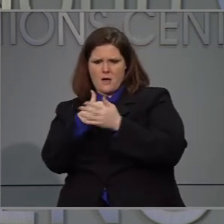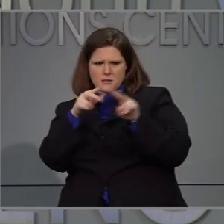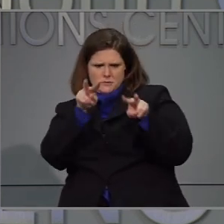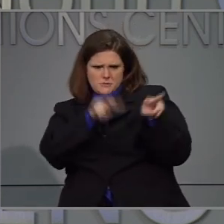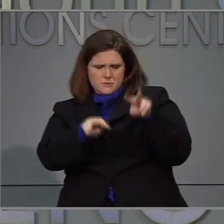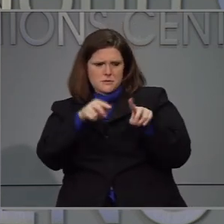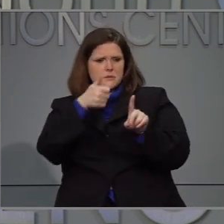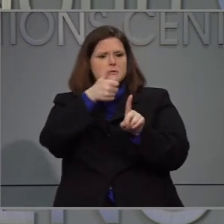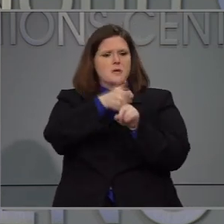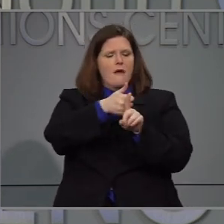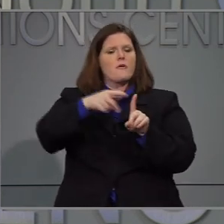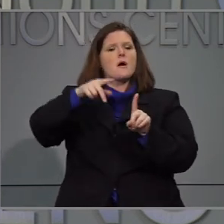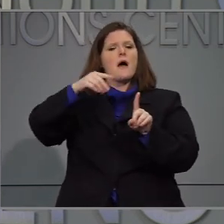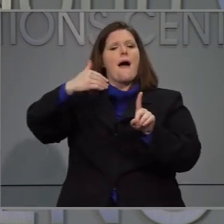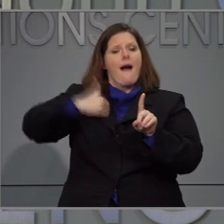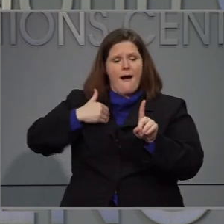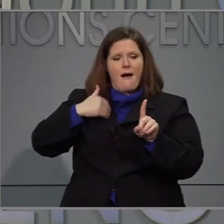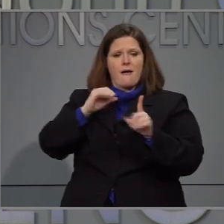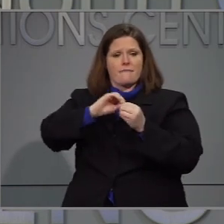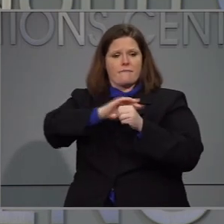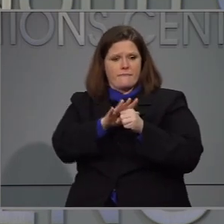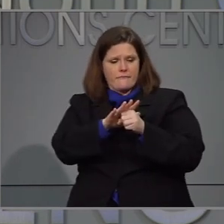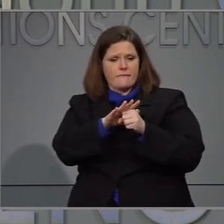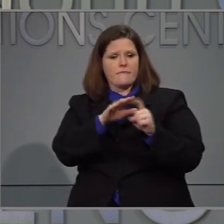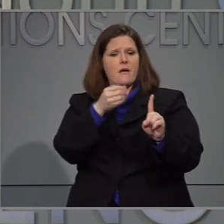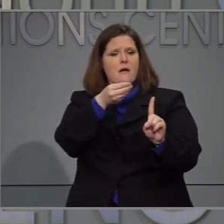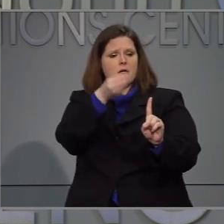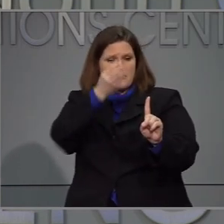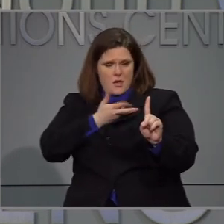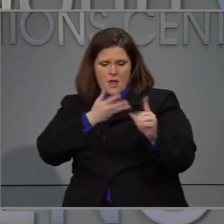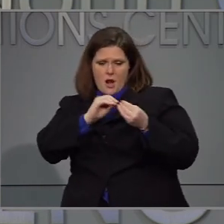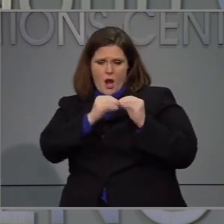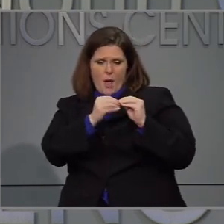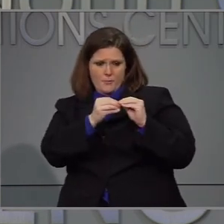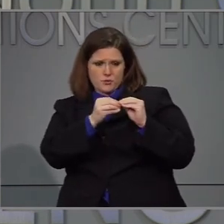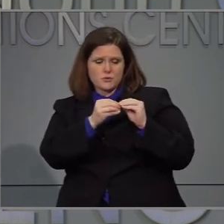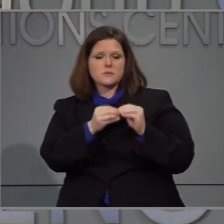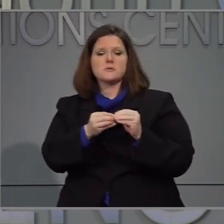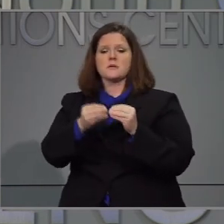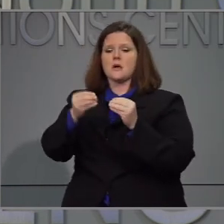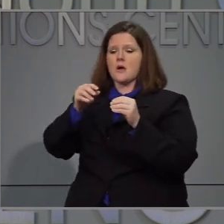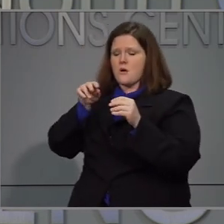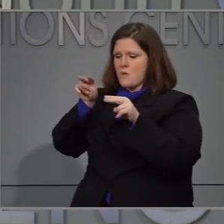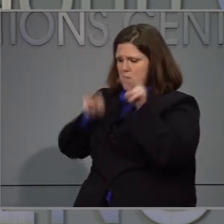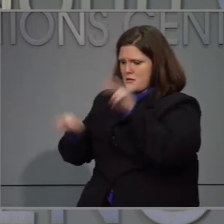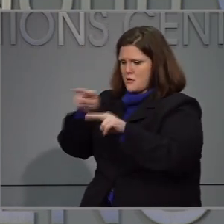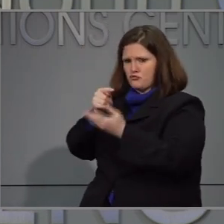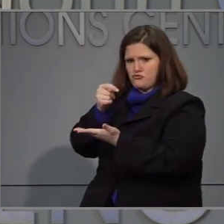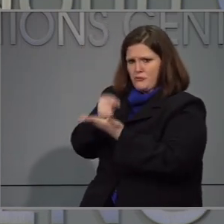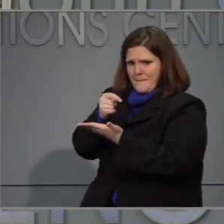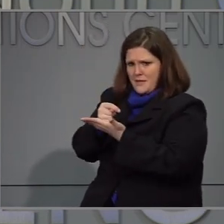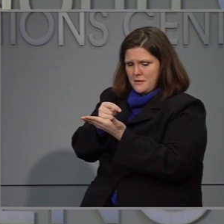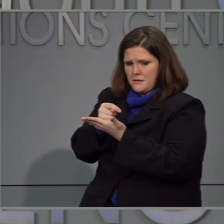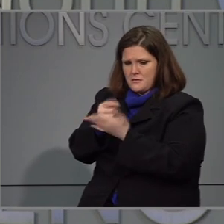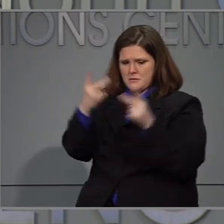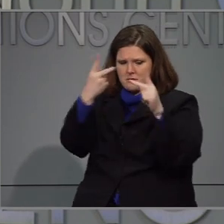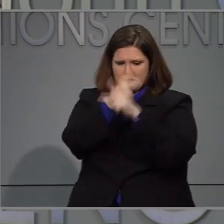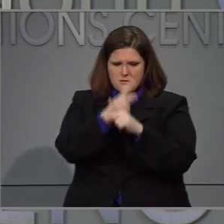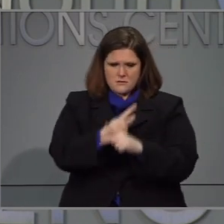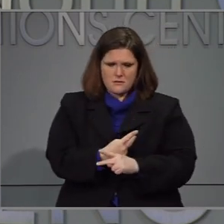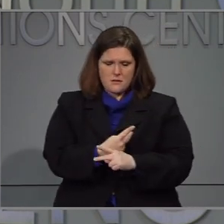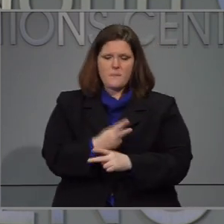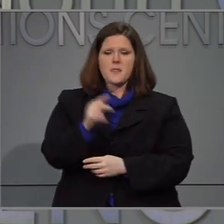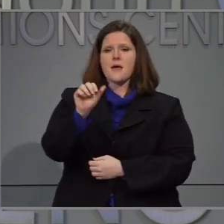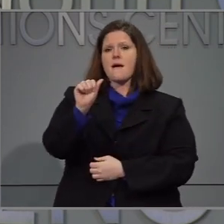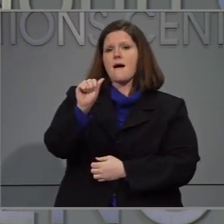so that we can provide treatment, and it gives us an idea of where we are. I think antibody tests are going to be